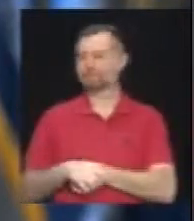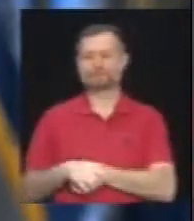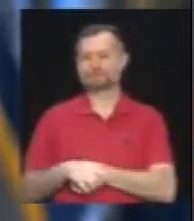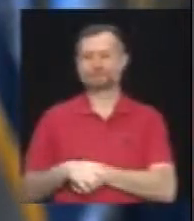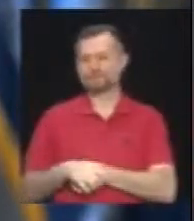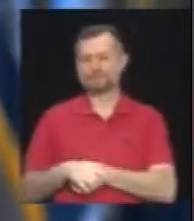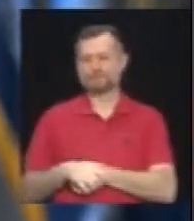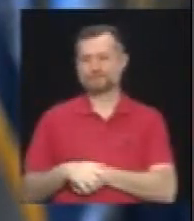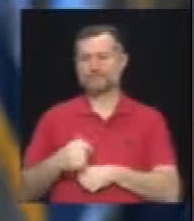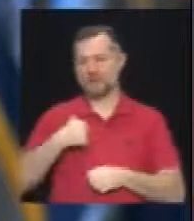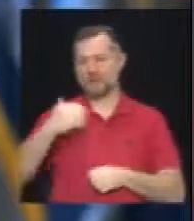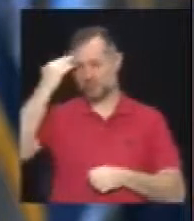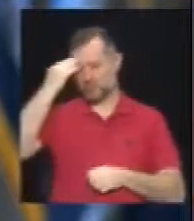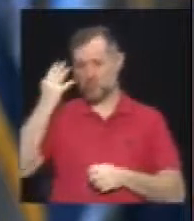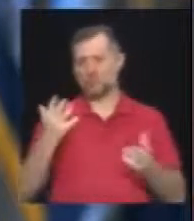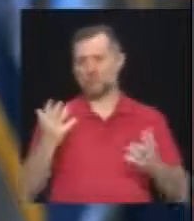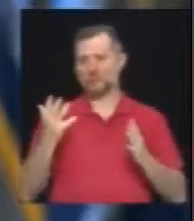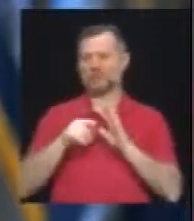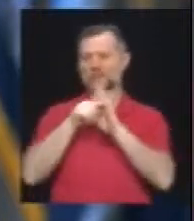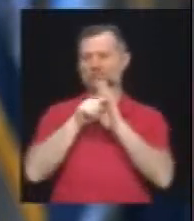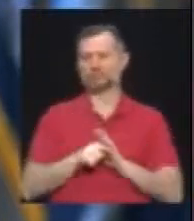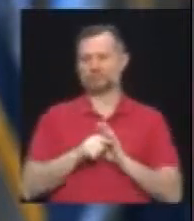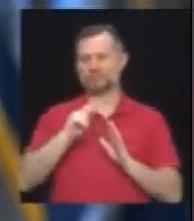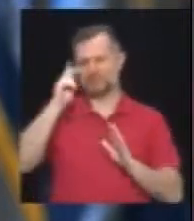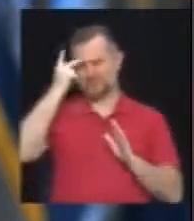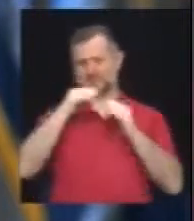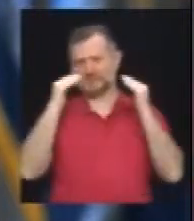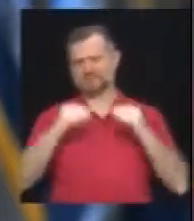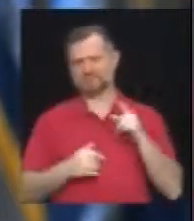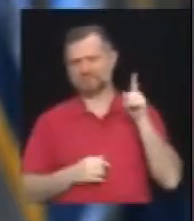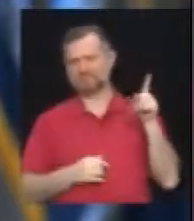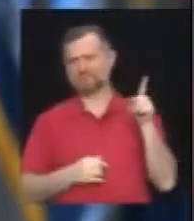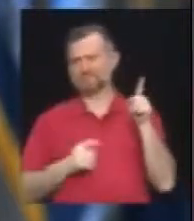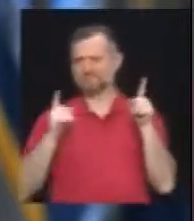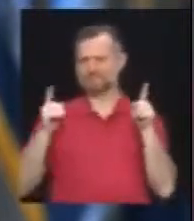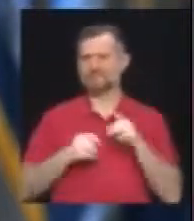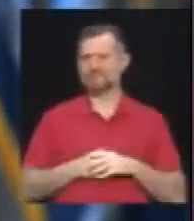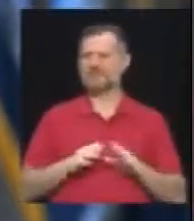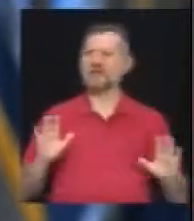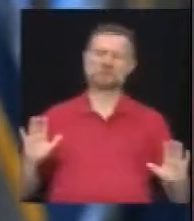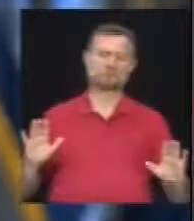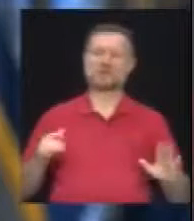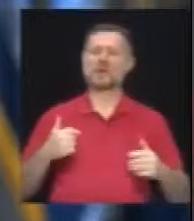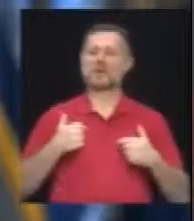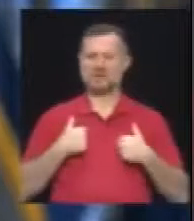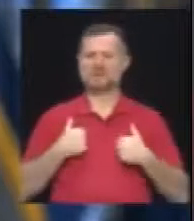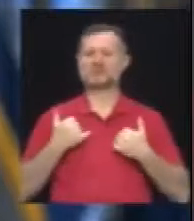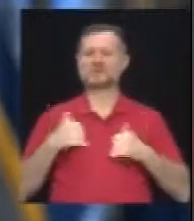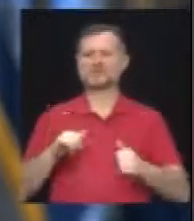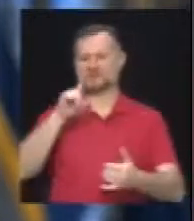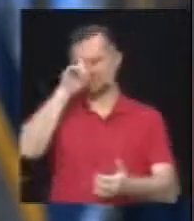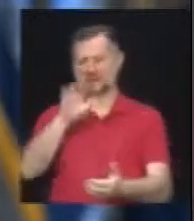well the flaws of the political system. I believed and still believe that New